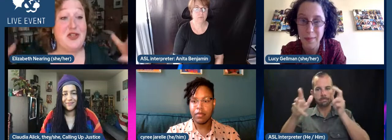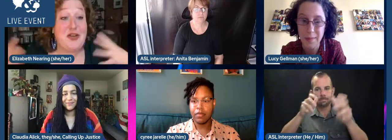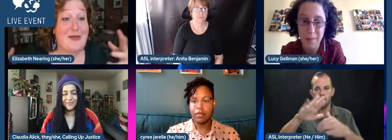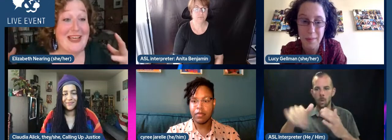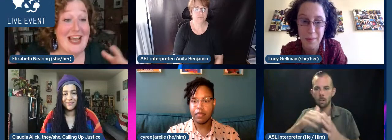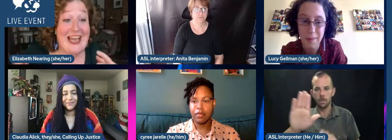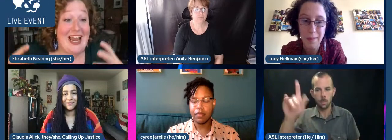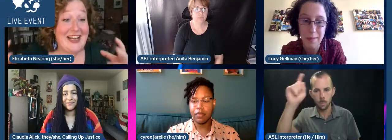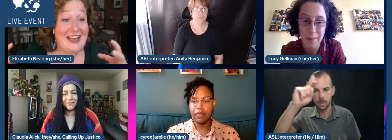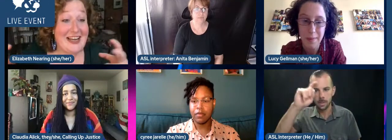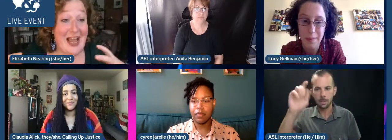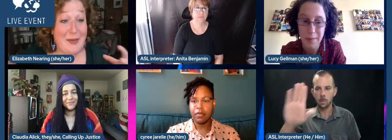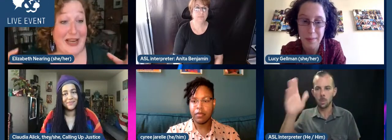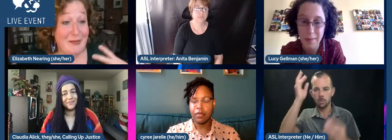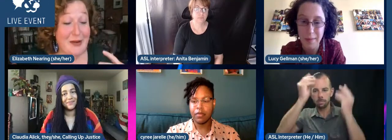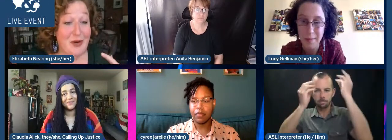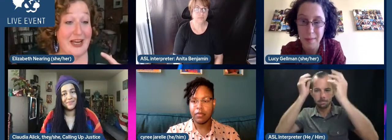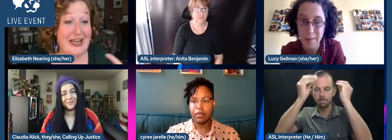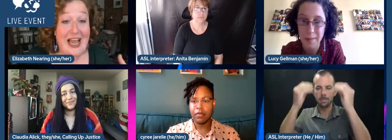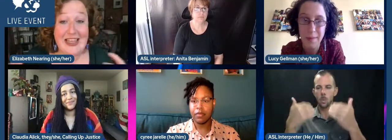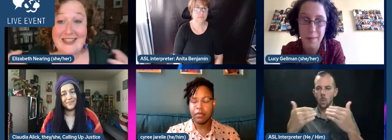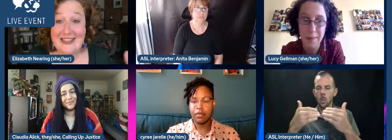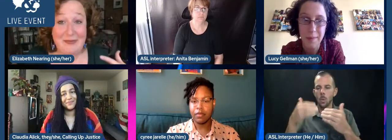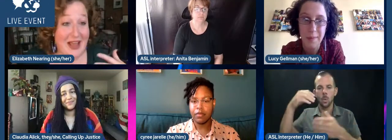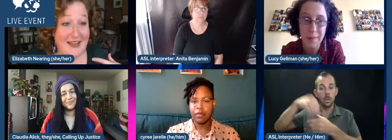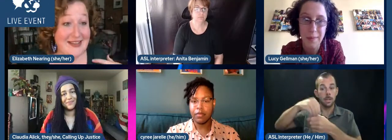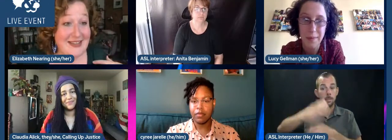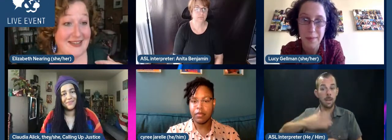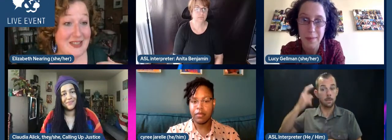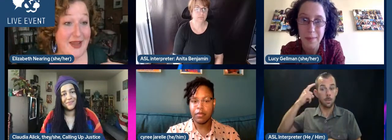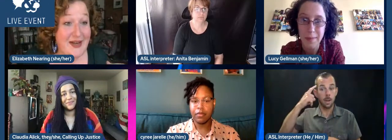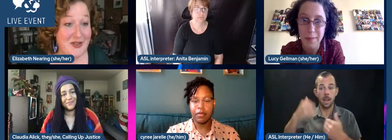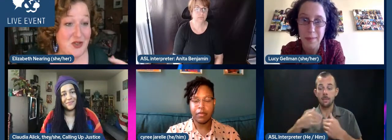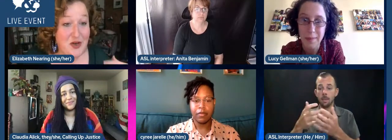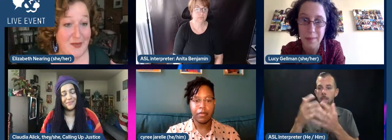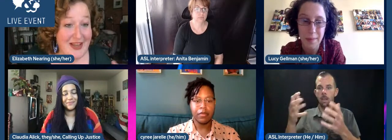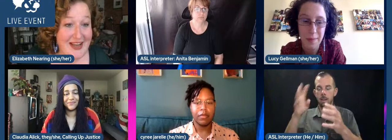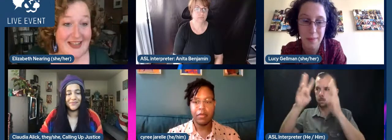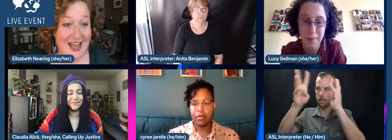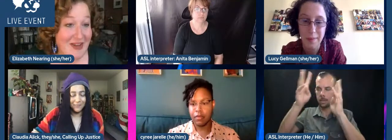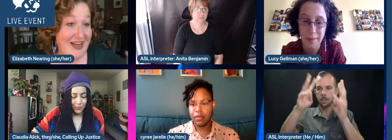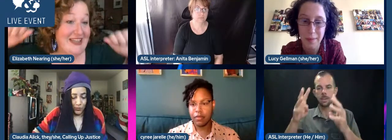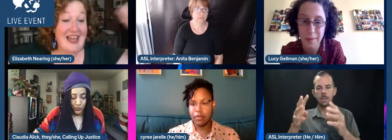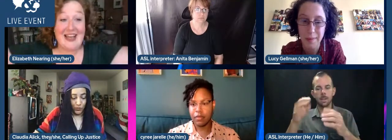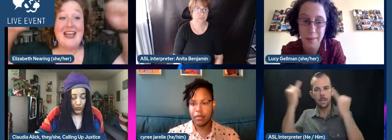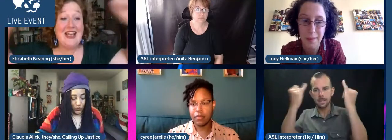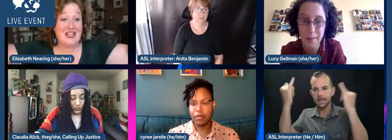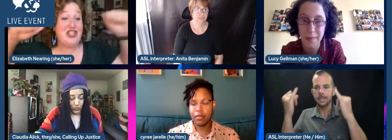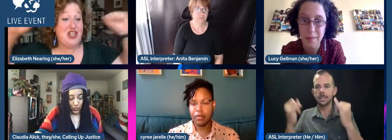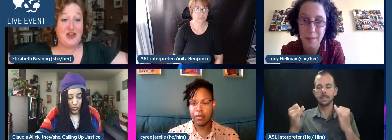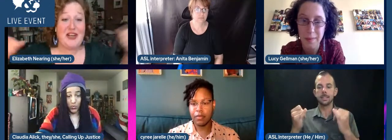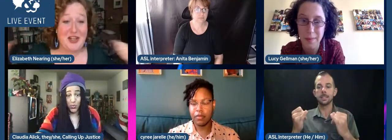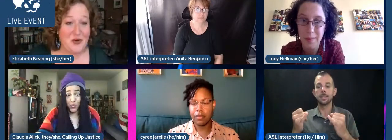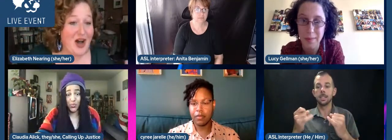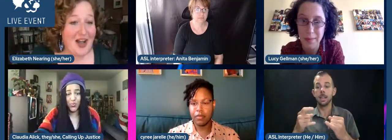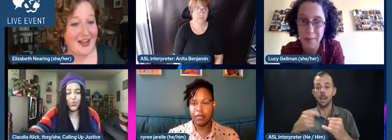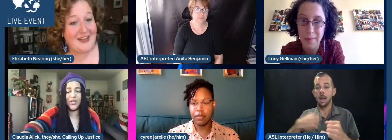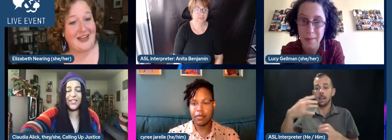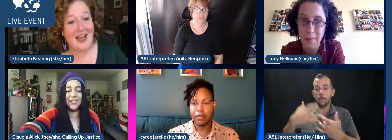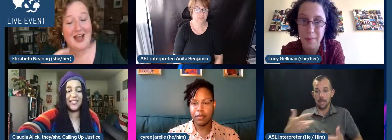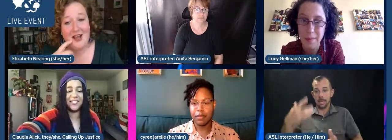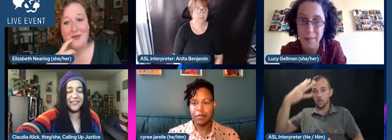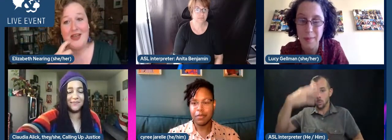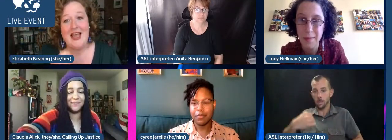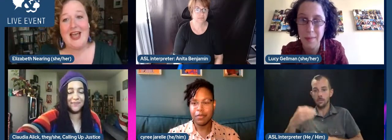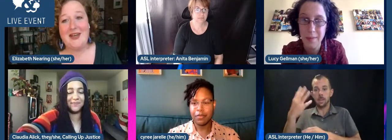There's so much dreaming and ideating happening in my brain. I like sit behind the scenes in these panels screaming and laughing and like cheering you